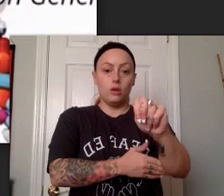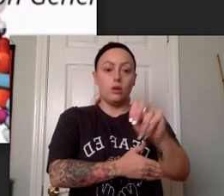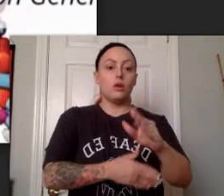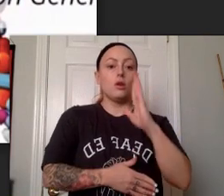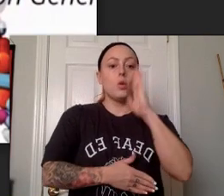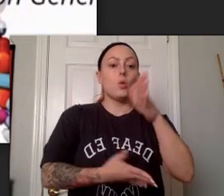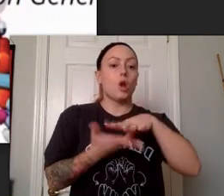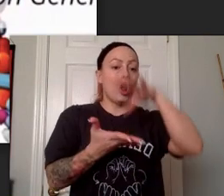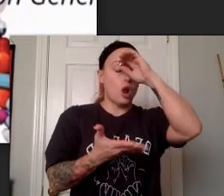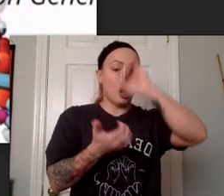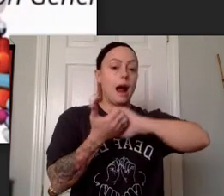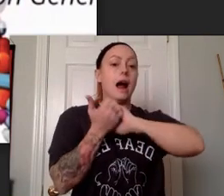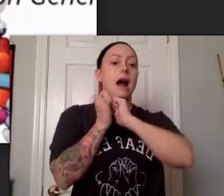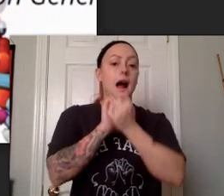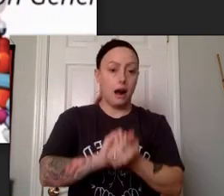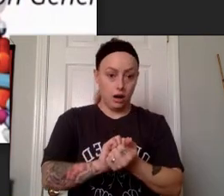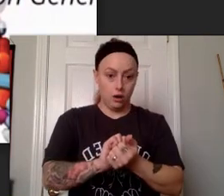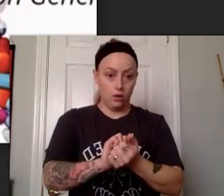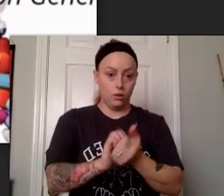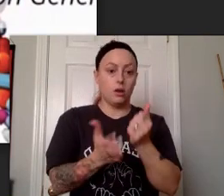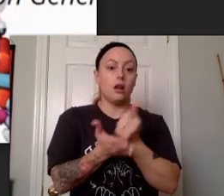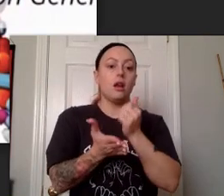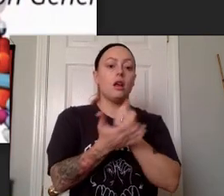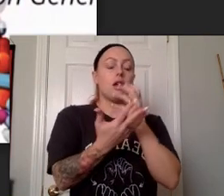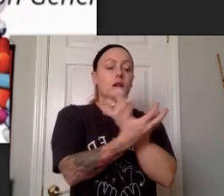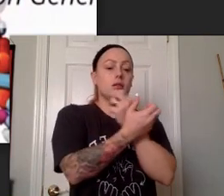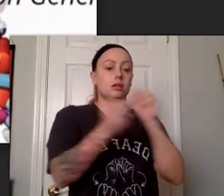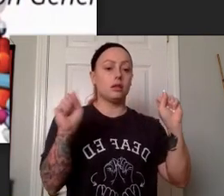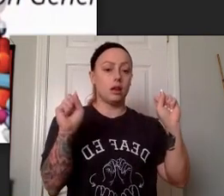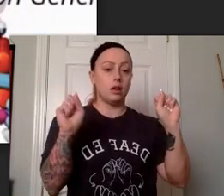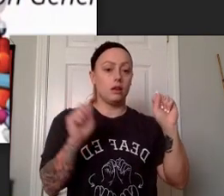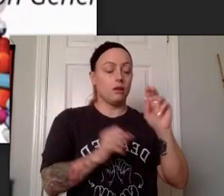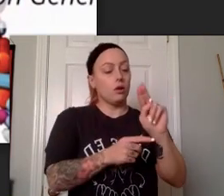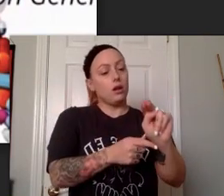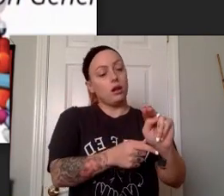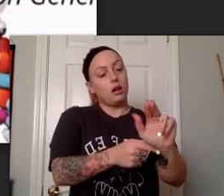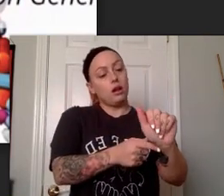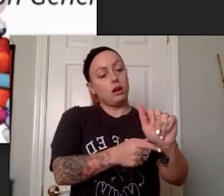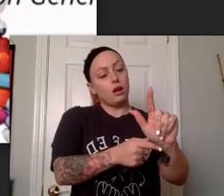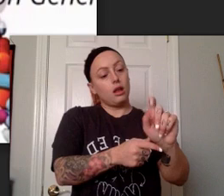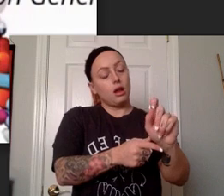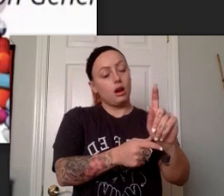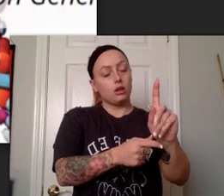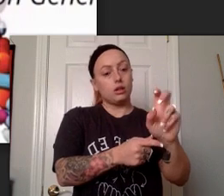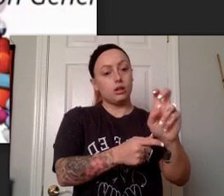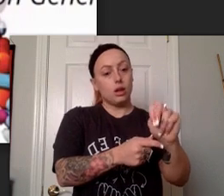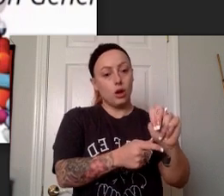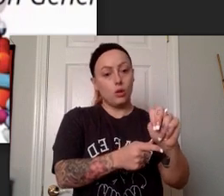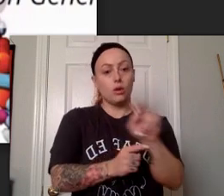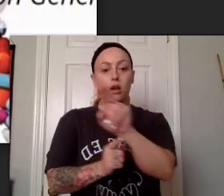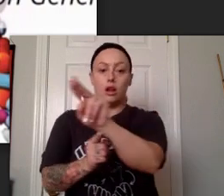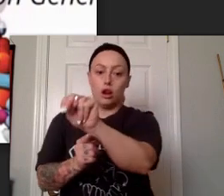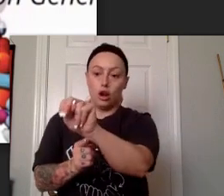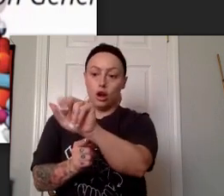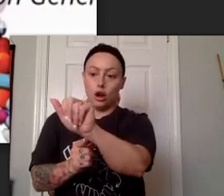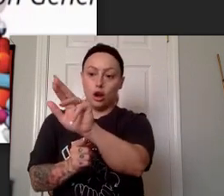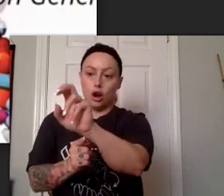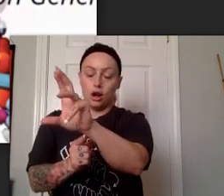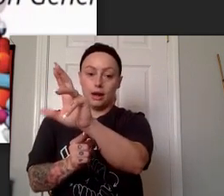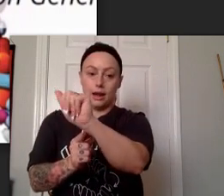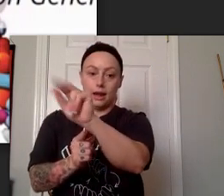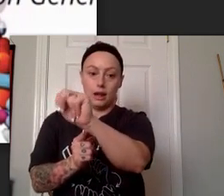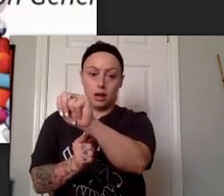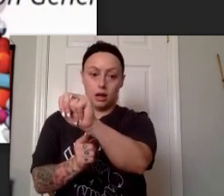lot today about naloxone and a little bit about Narcan. And now that I think about it, we might have to change the name of this training,